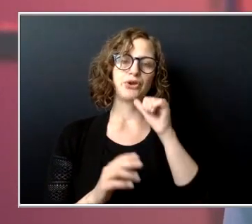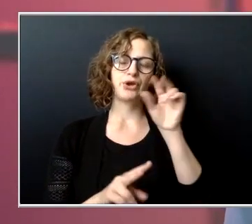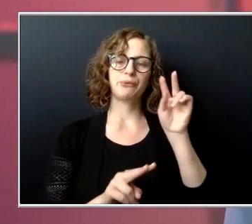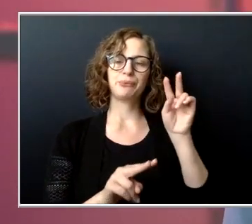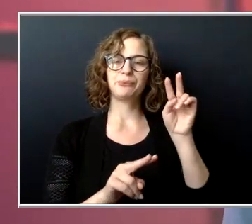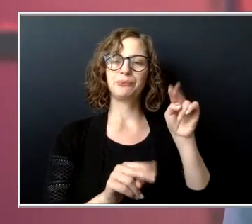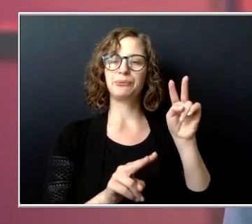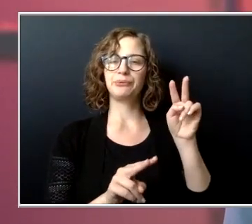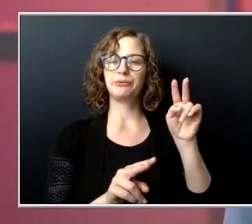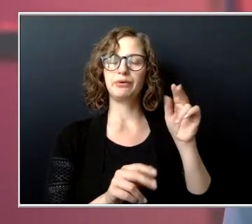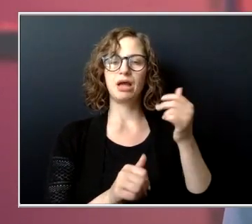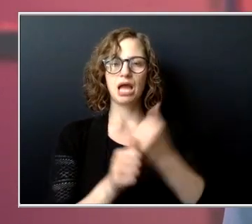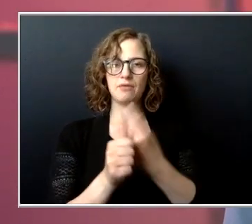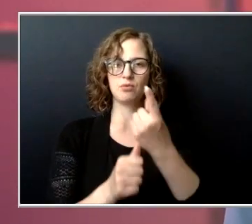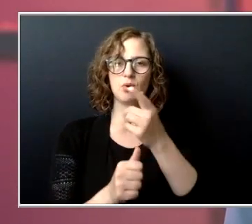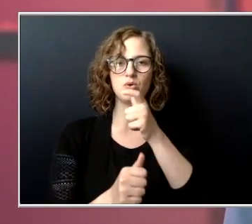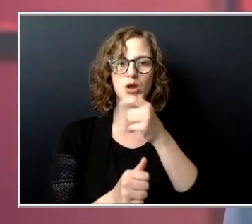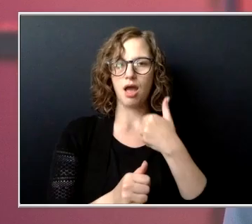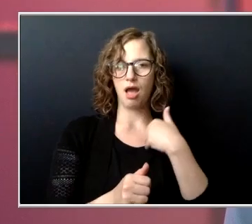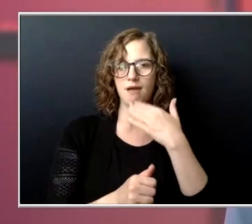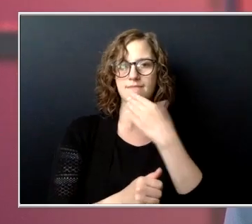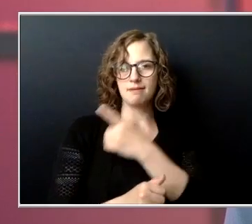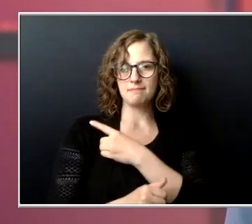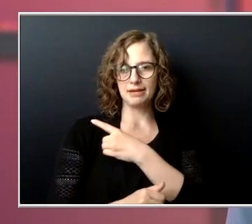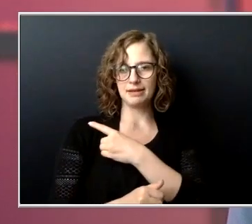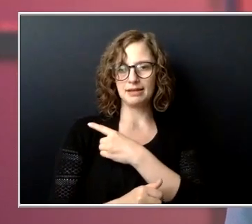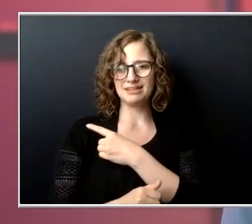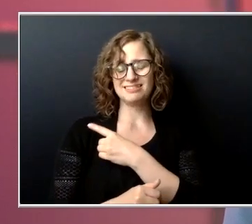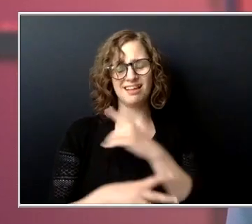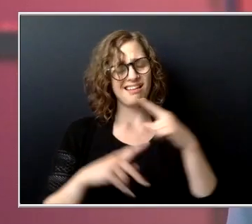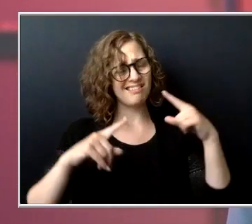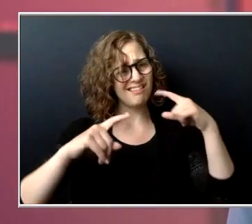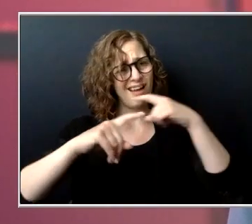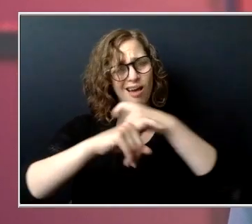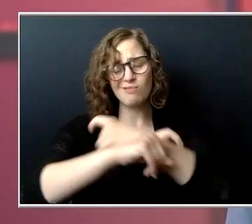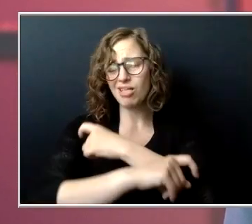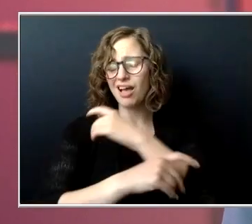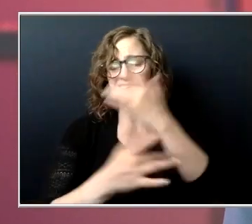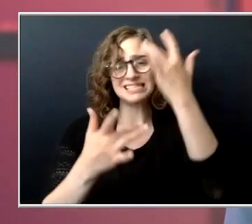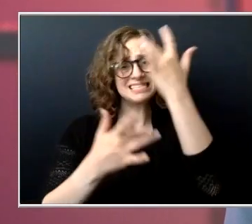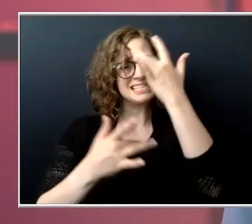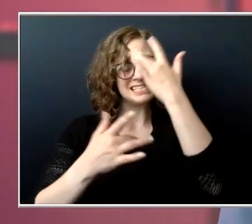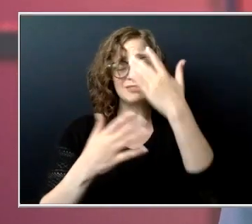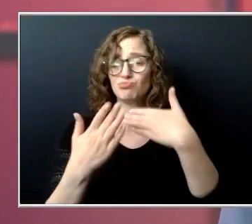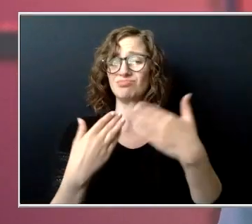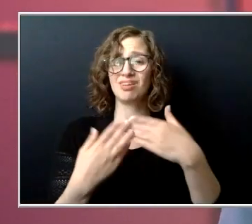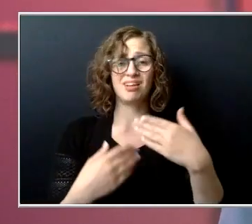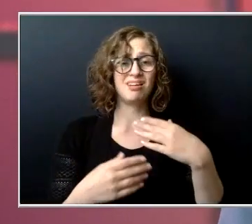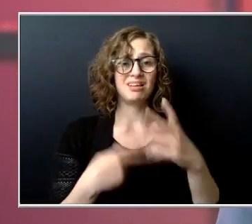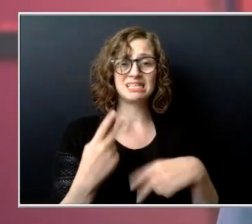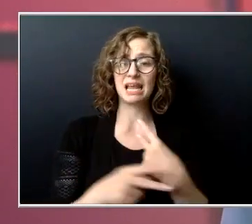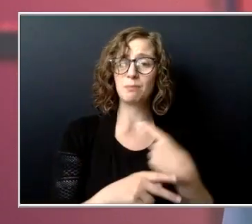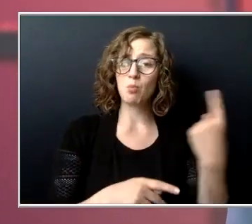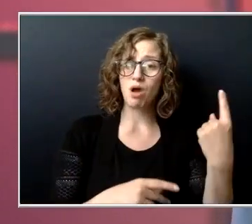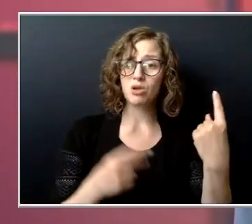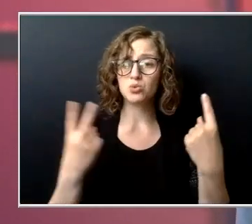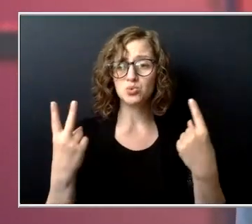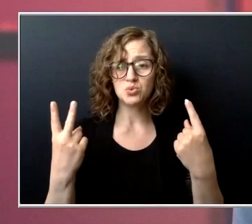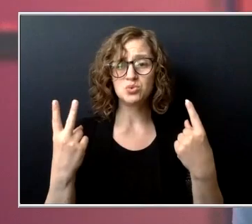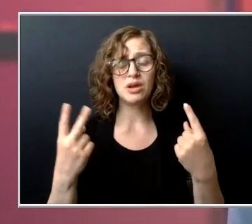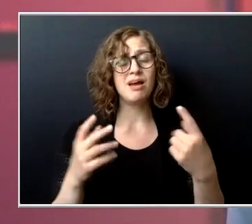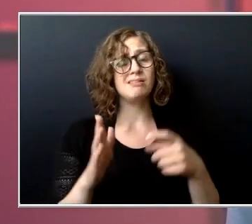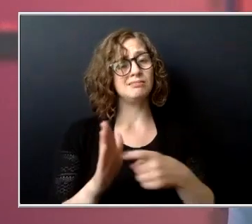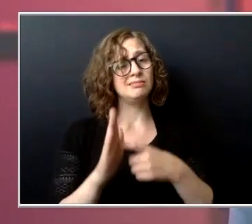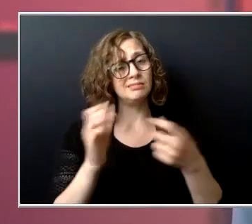It's an extremely complex disease to have in the first place, no matter what type you have, but it takes a lot of time and effort to